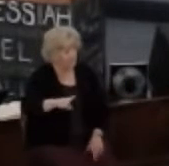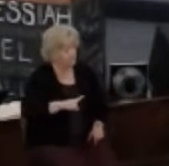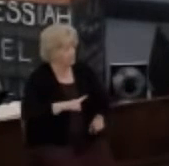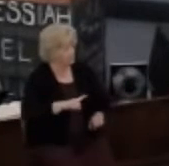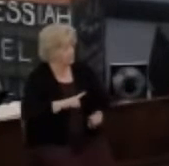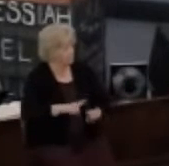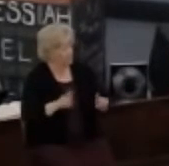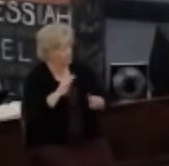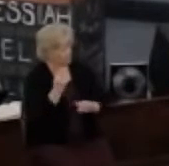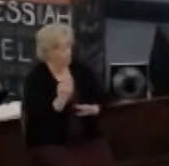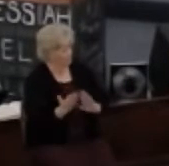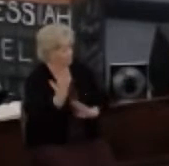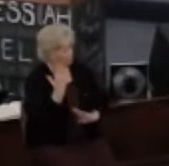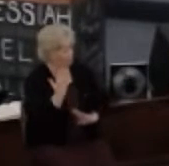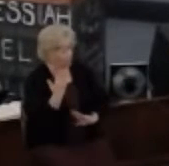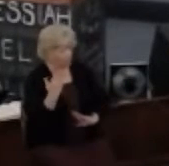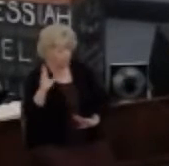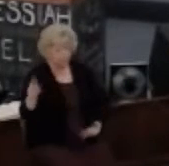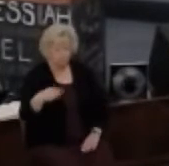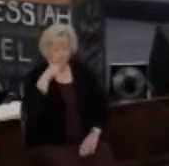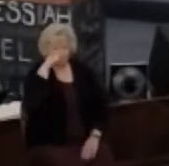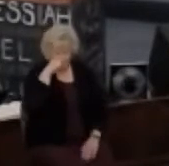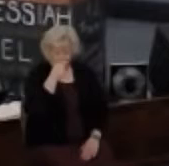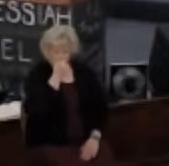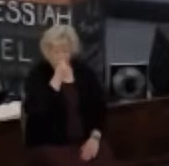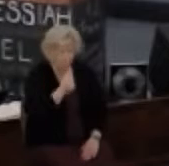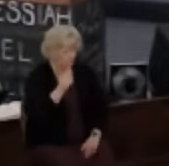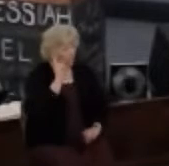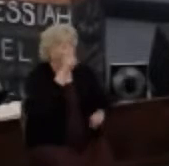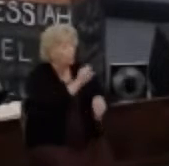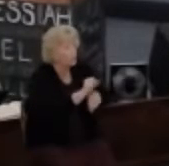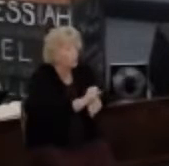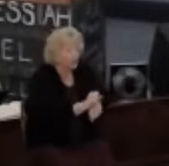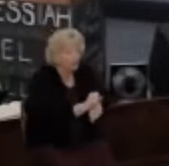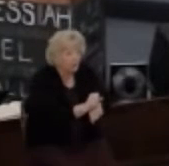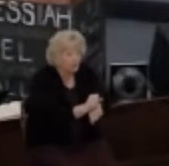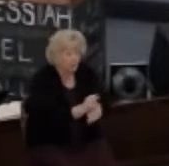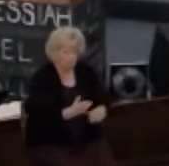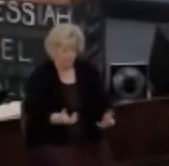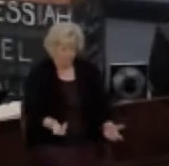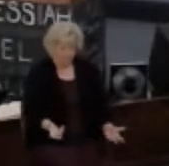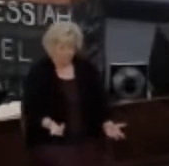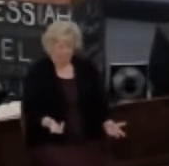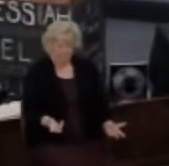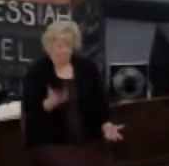If that happened on a Monday morning, you just grab a hanky and go to work. But for some reason,